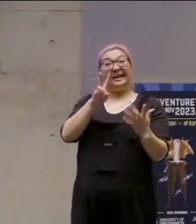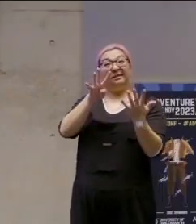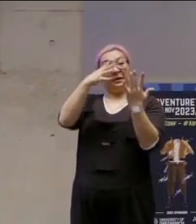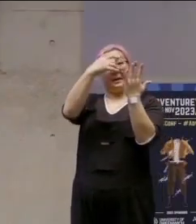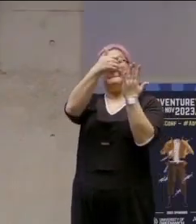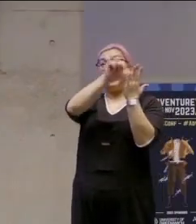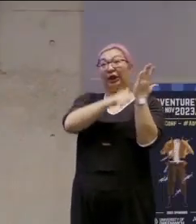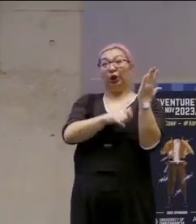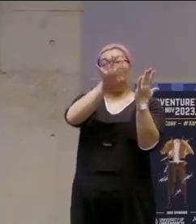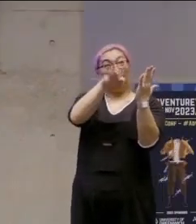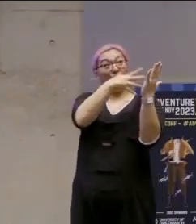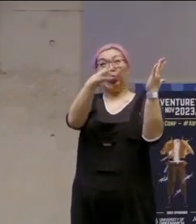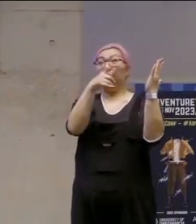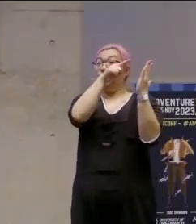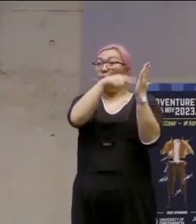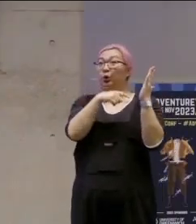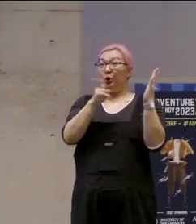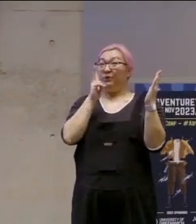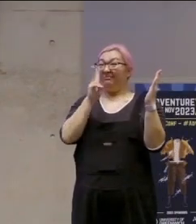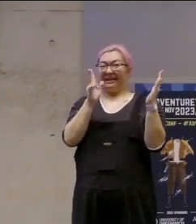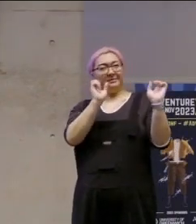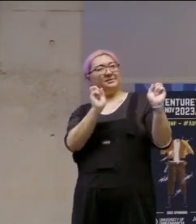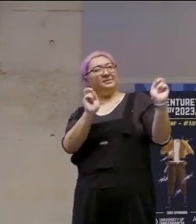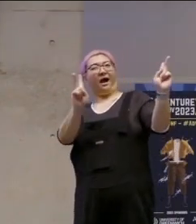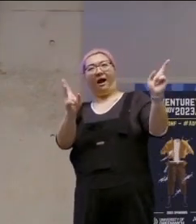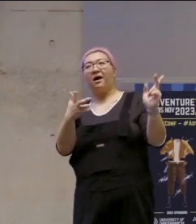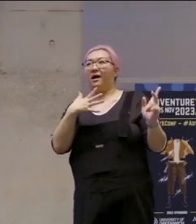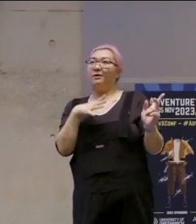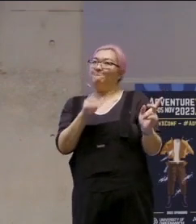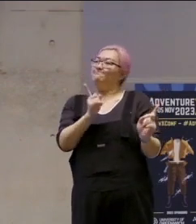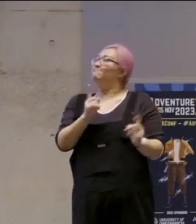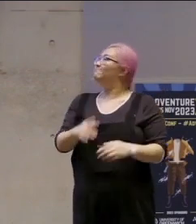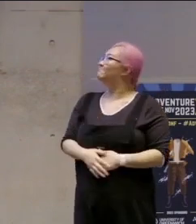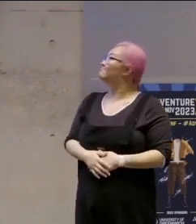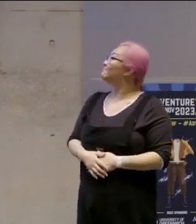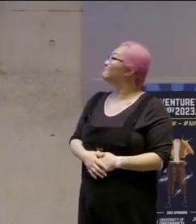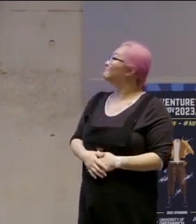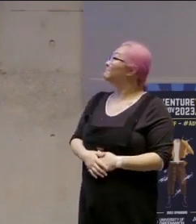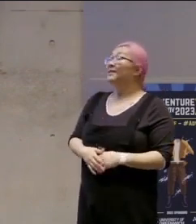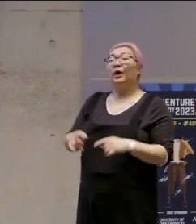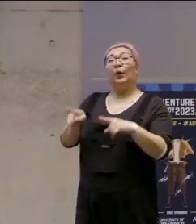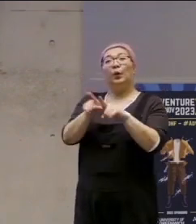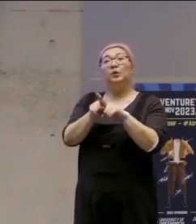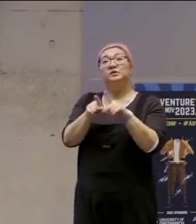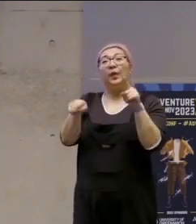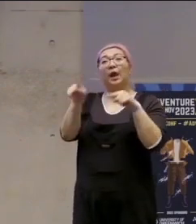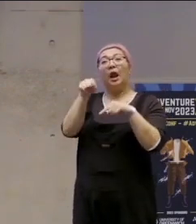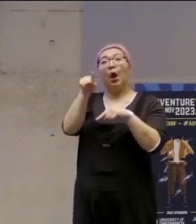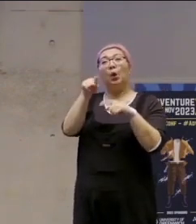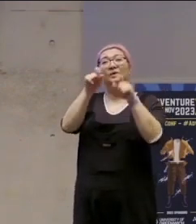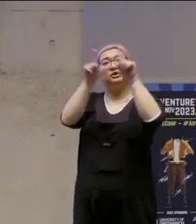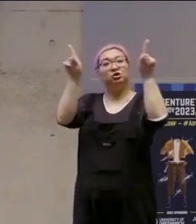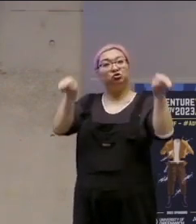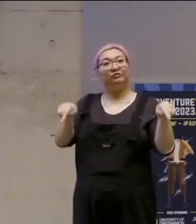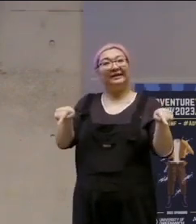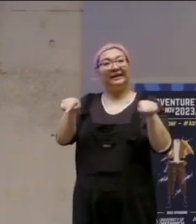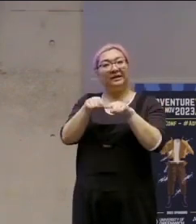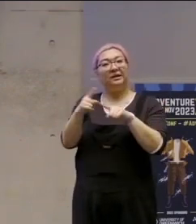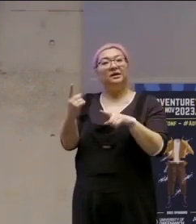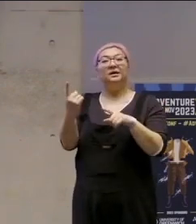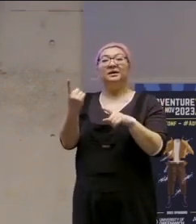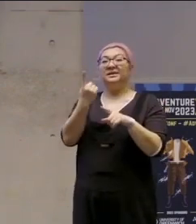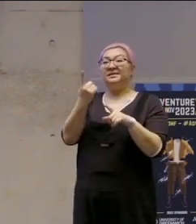kind of wanted this to look. And keep going through. The loading screens. Has anyone heard of the Boondocks? Yeah, I love